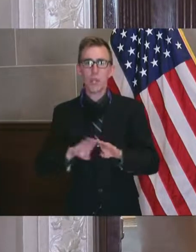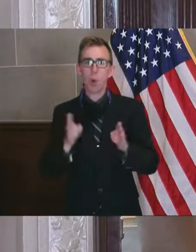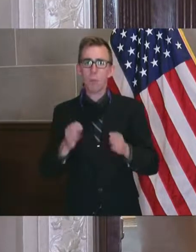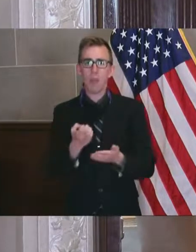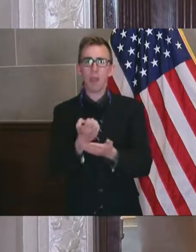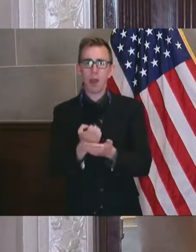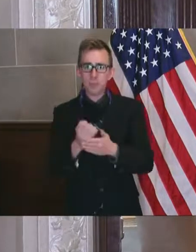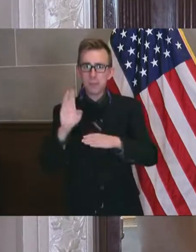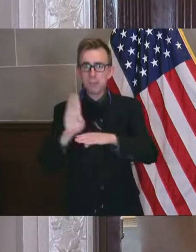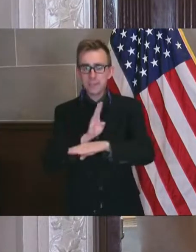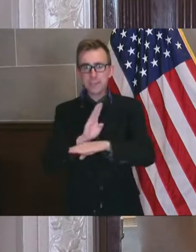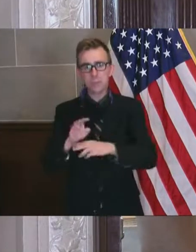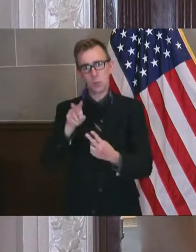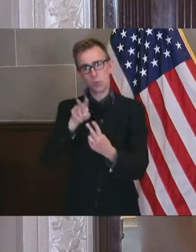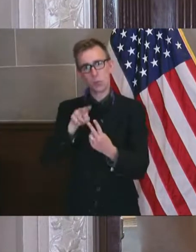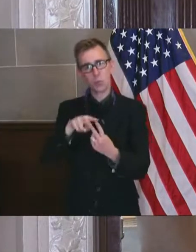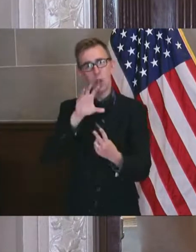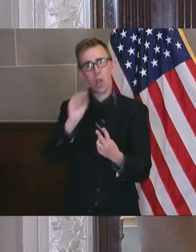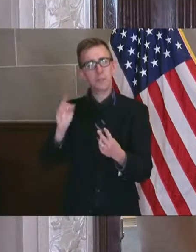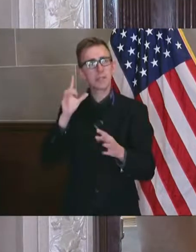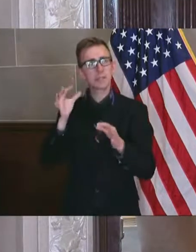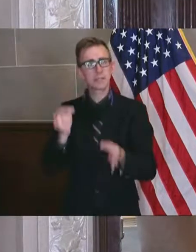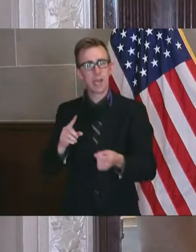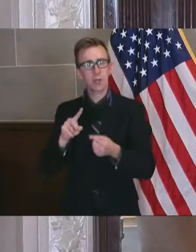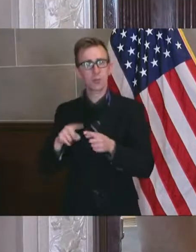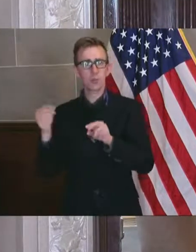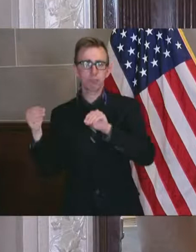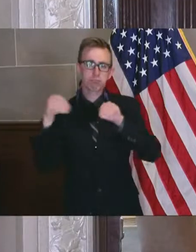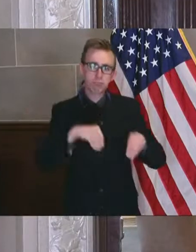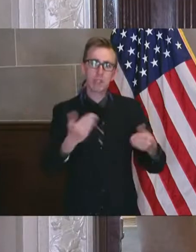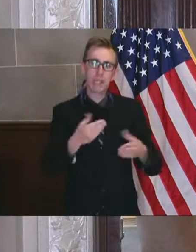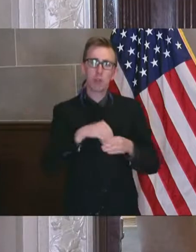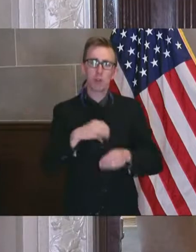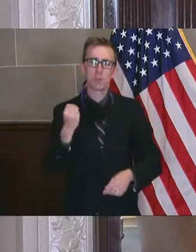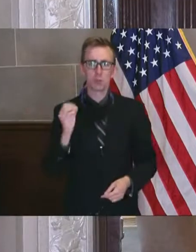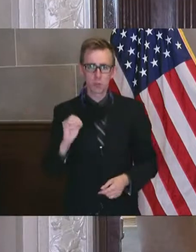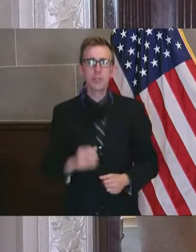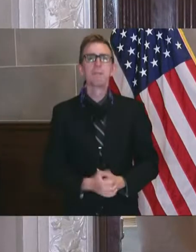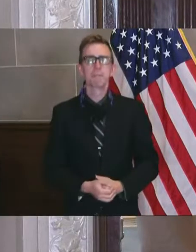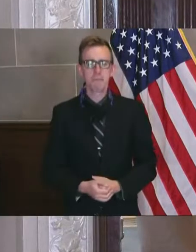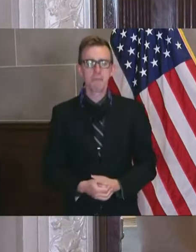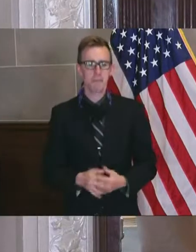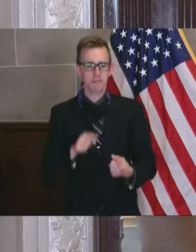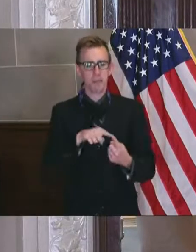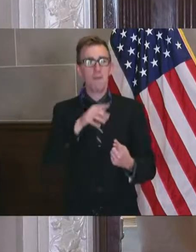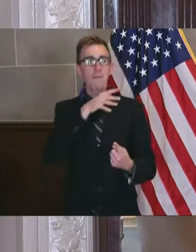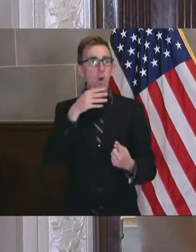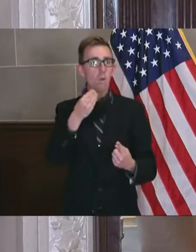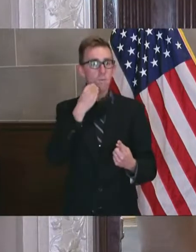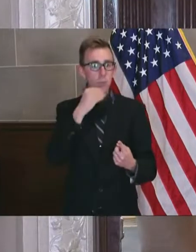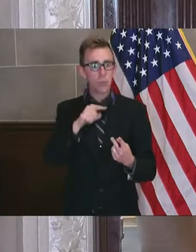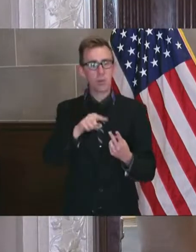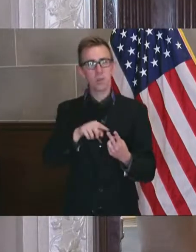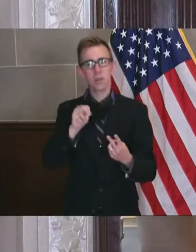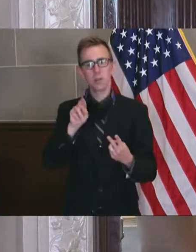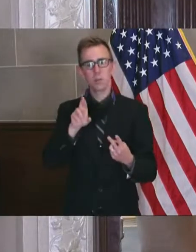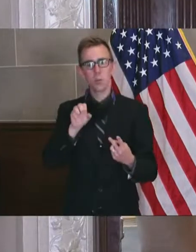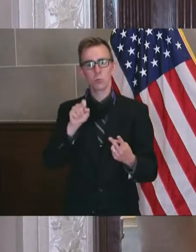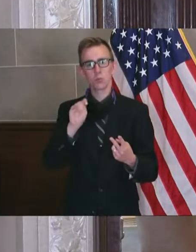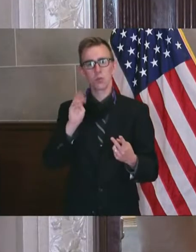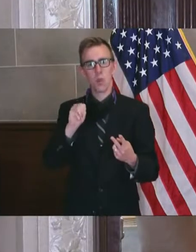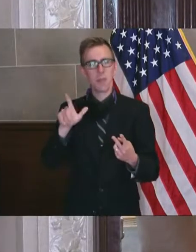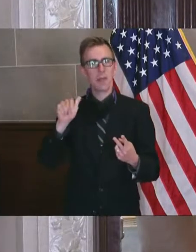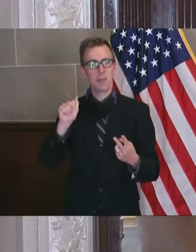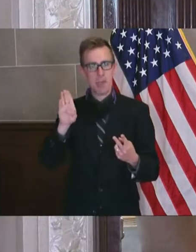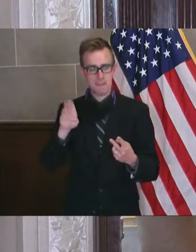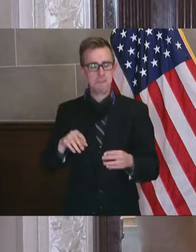economy, 2 companies have decided to expand in Missouri. Farm Foods and Nordstrom Laboratories are